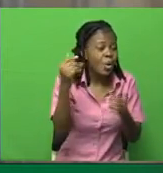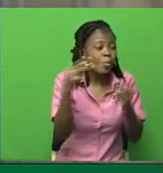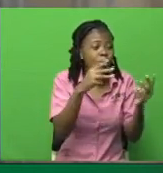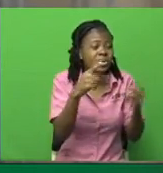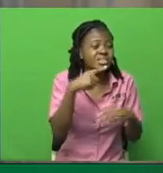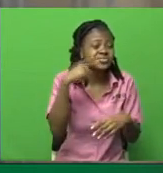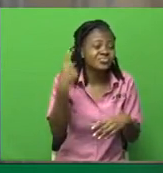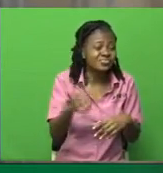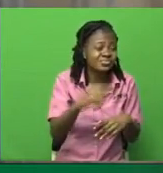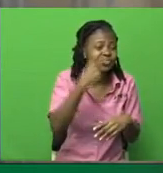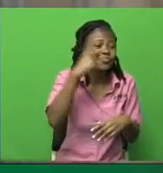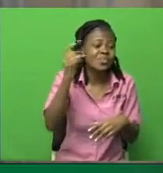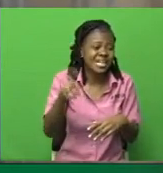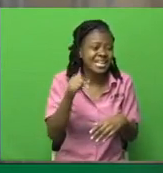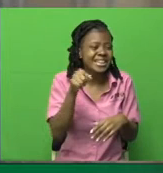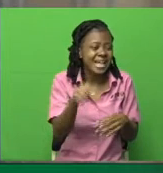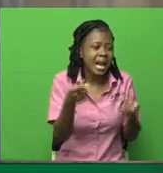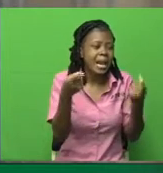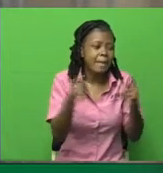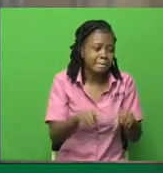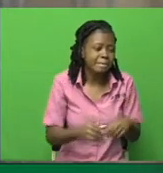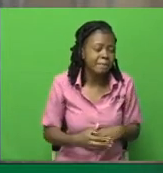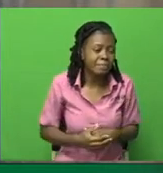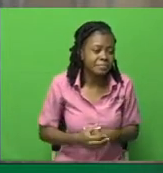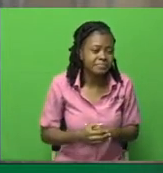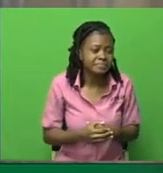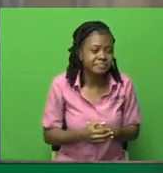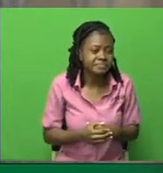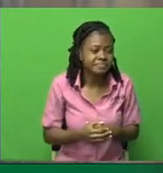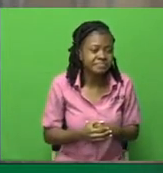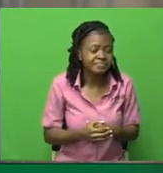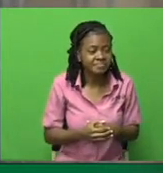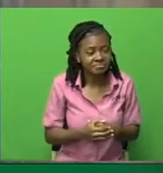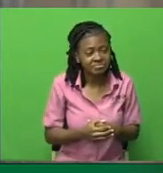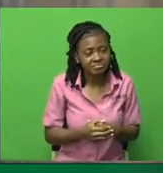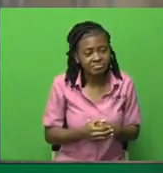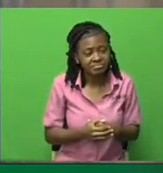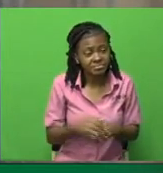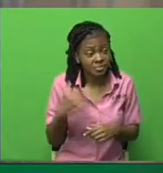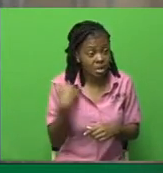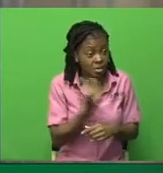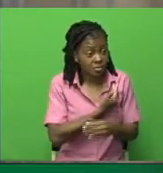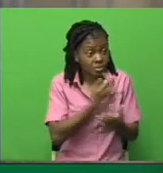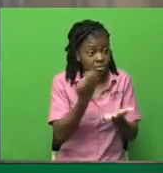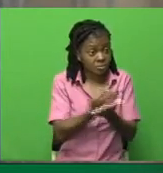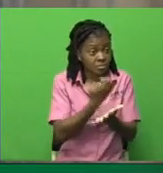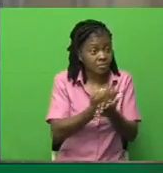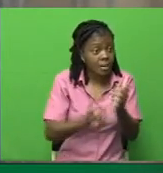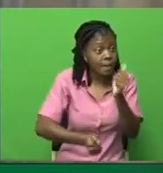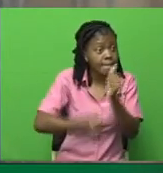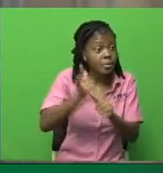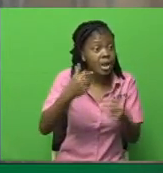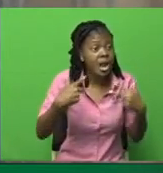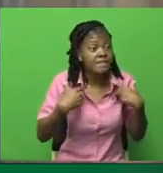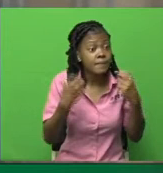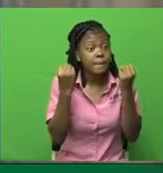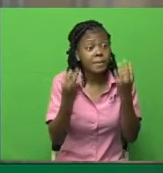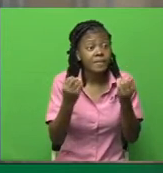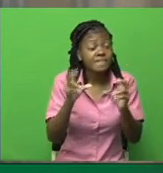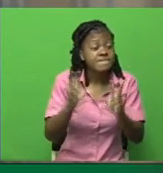commodity prices the economy was an investment great economy under my watch by both standard Nepal and